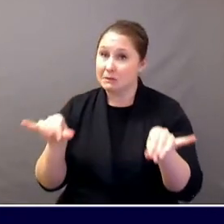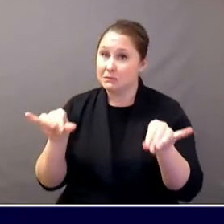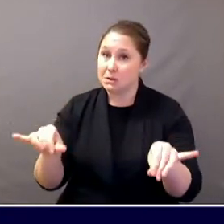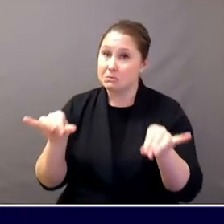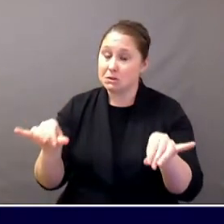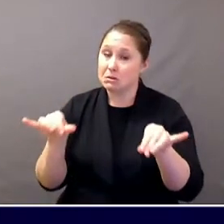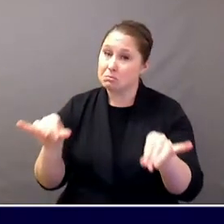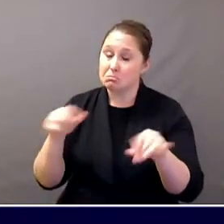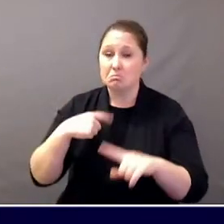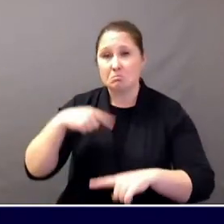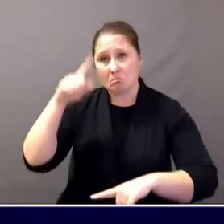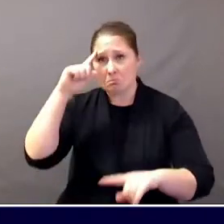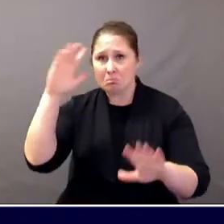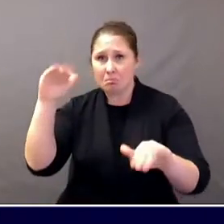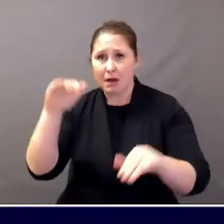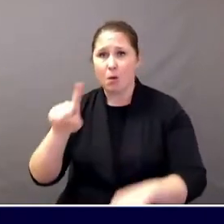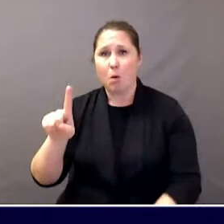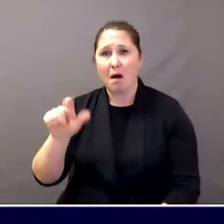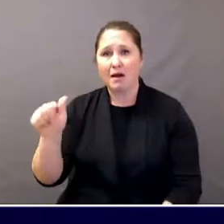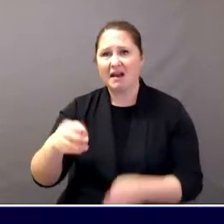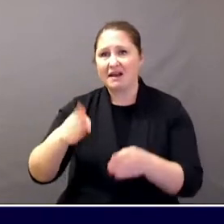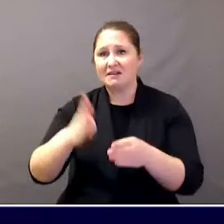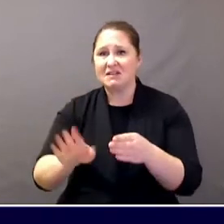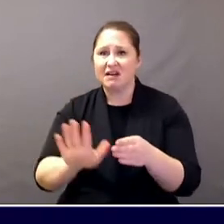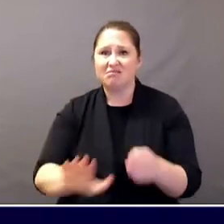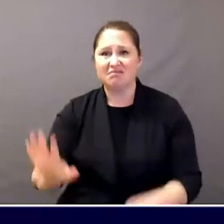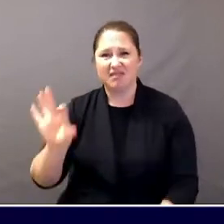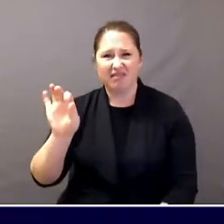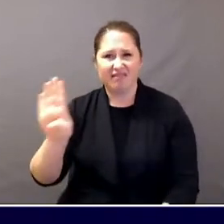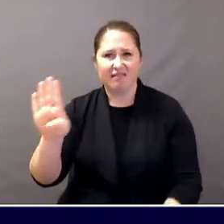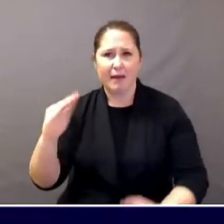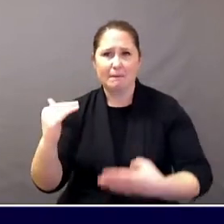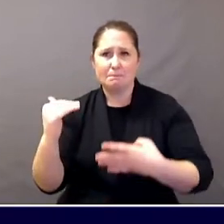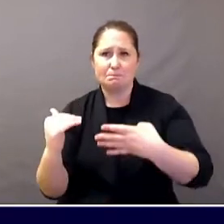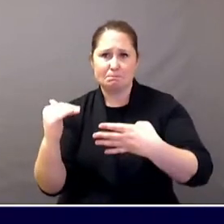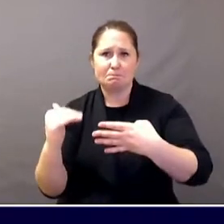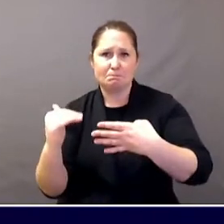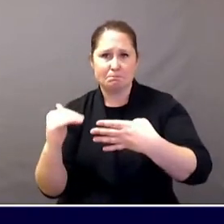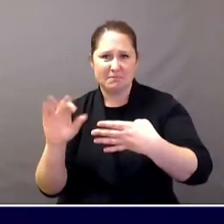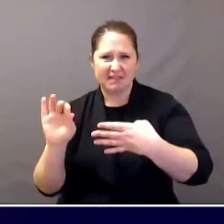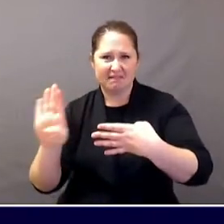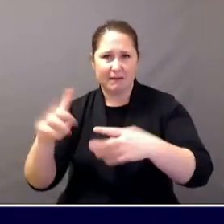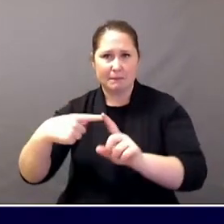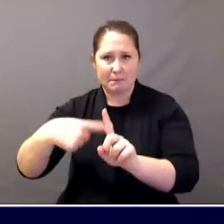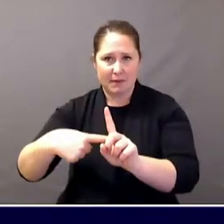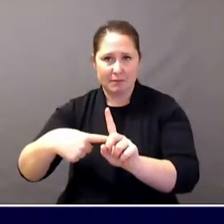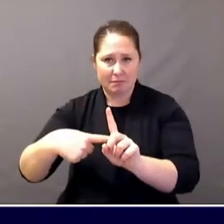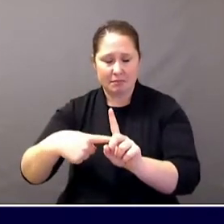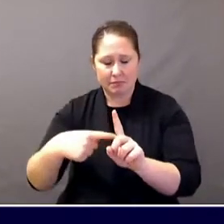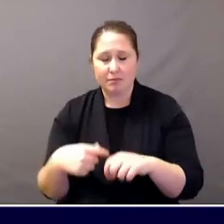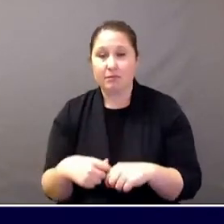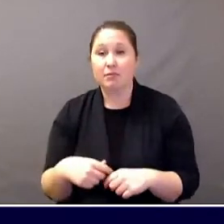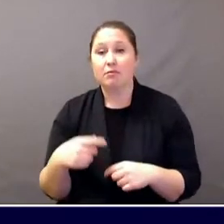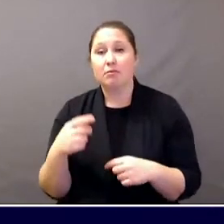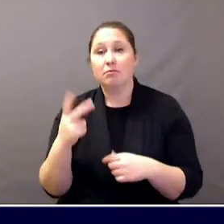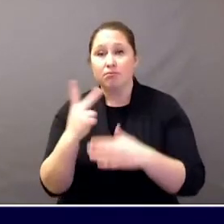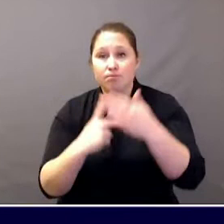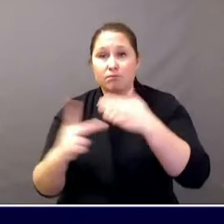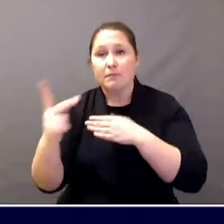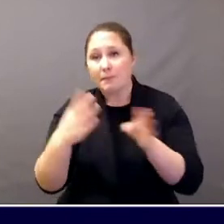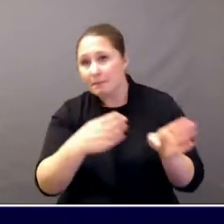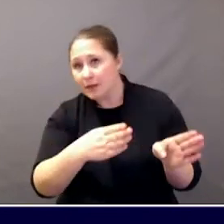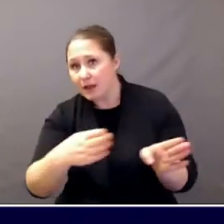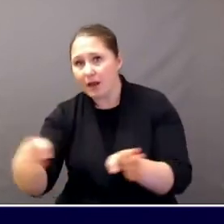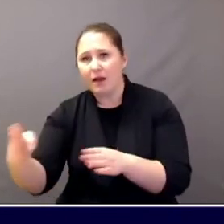to complete phase 1A by the beginning of February. In planning for future phases of vaccine distribution from